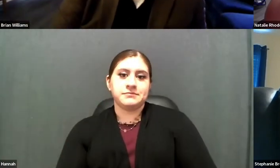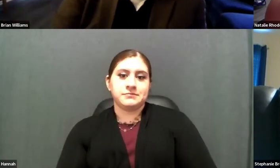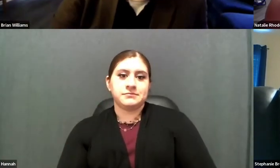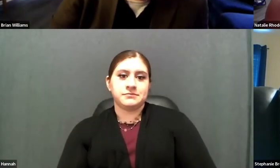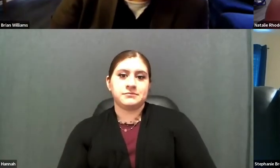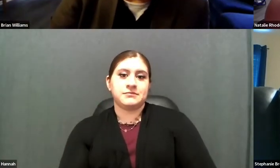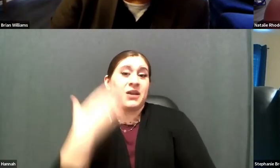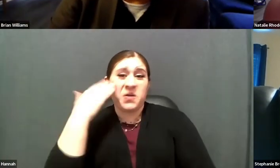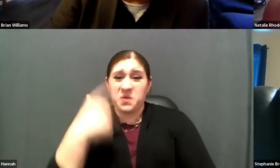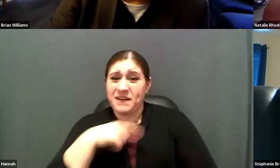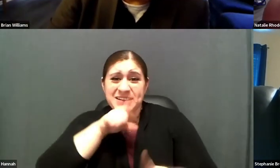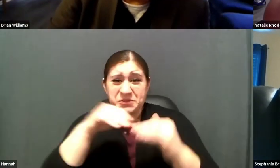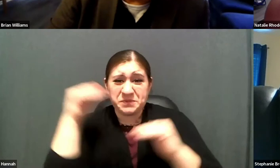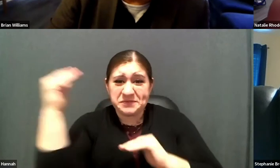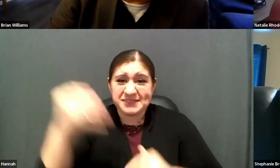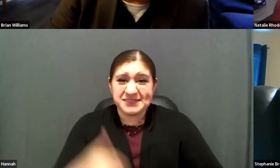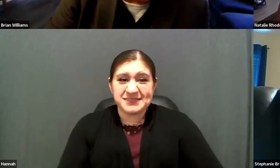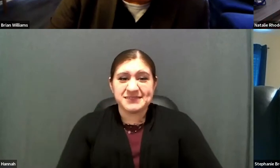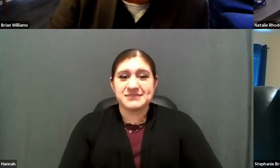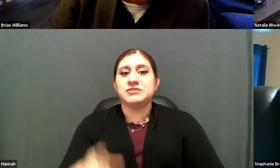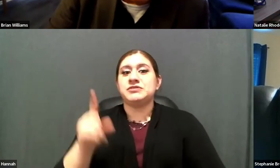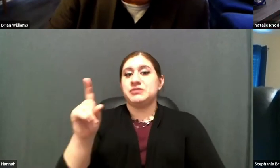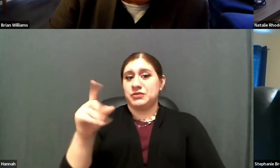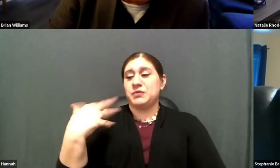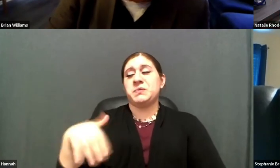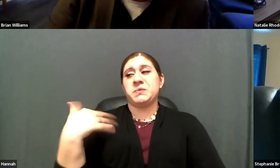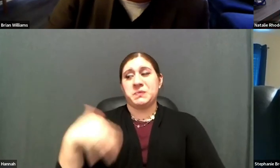I don't know. Did I answer too much that time? You spoke a word right there.